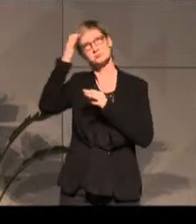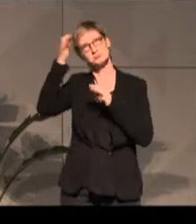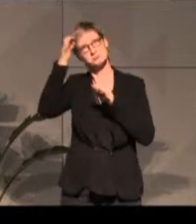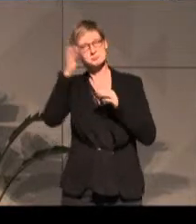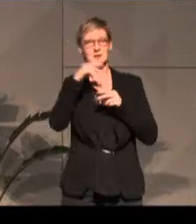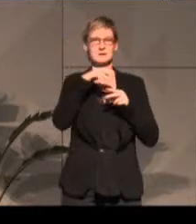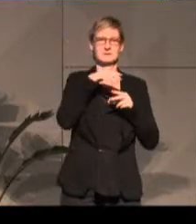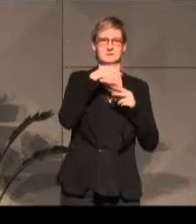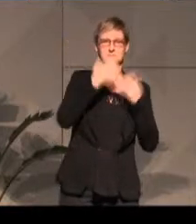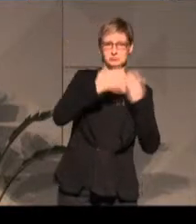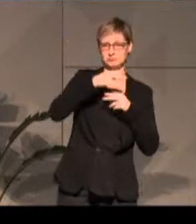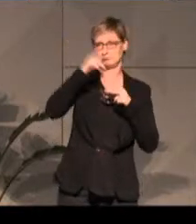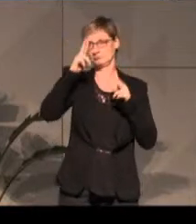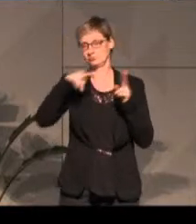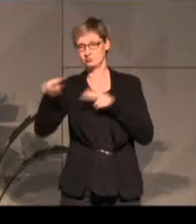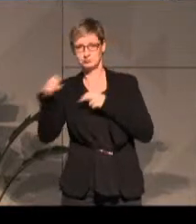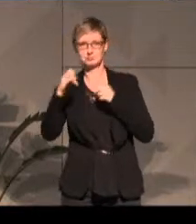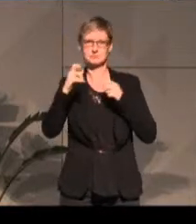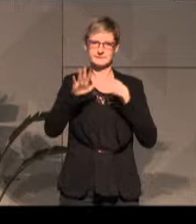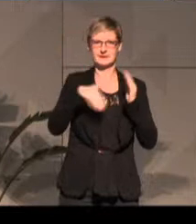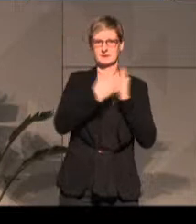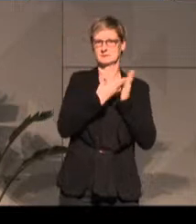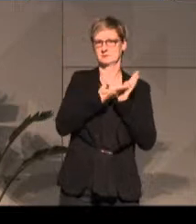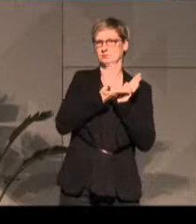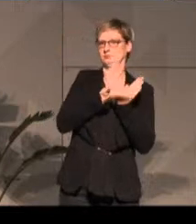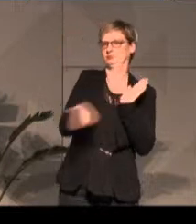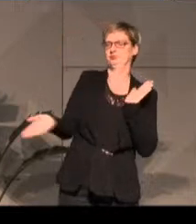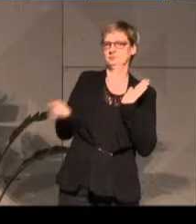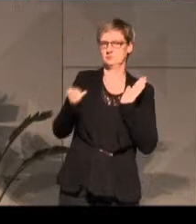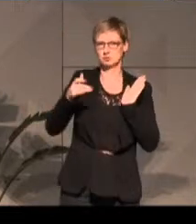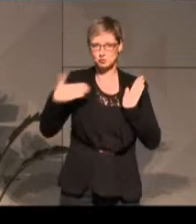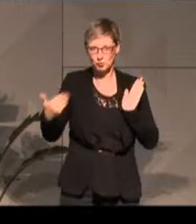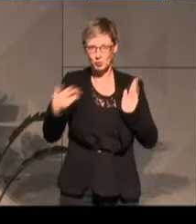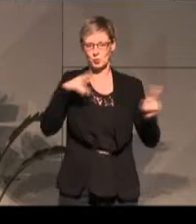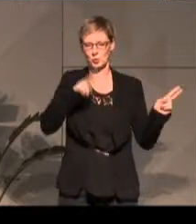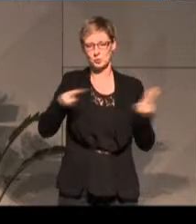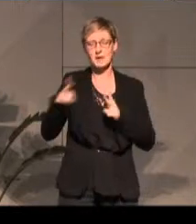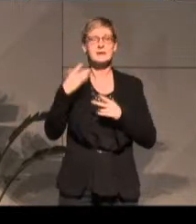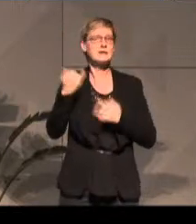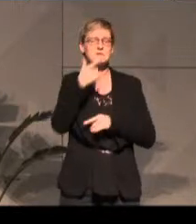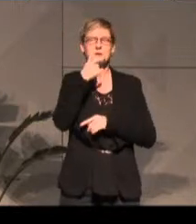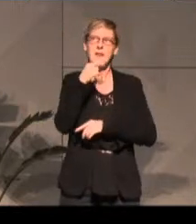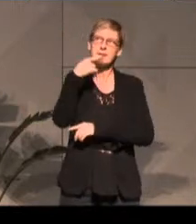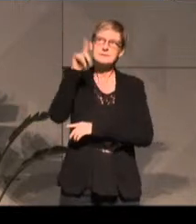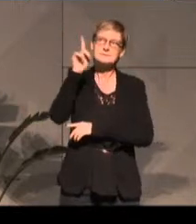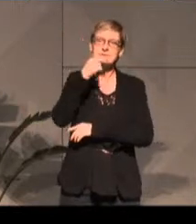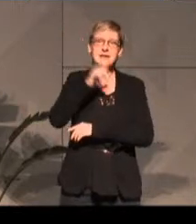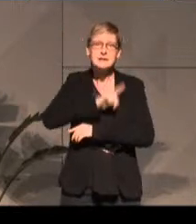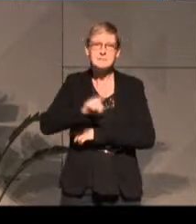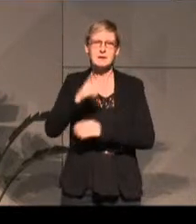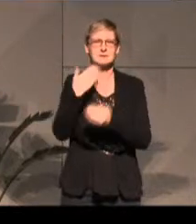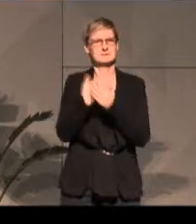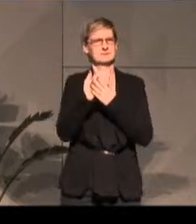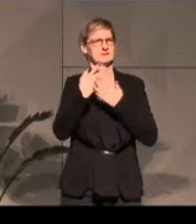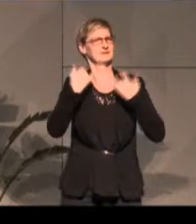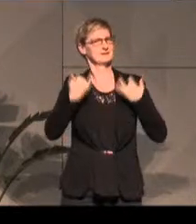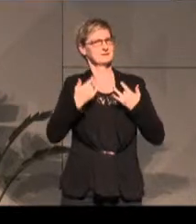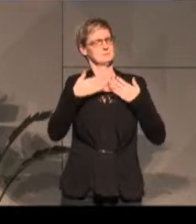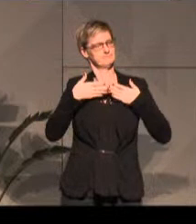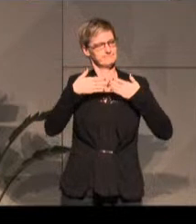differently from the next, and this is why we have this range in order to come up with